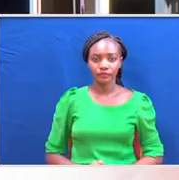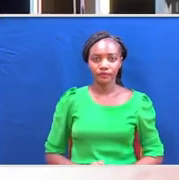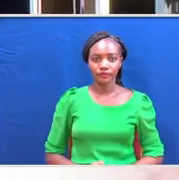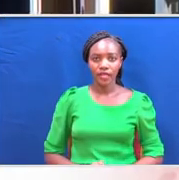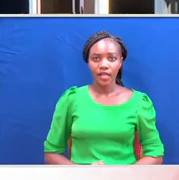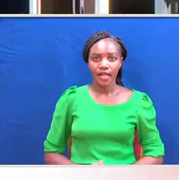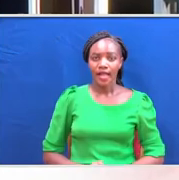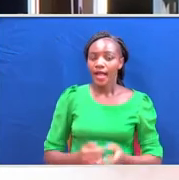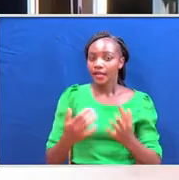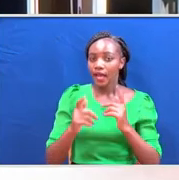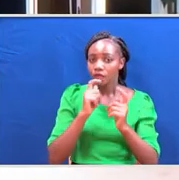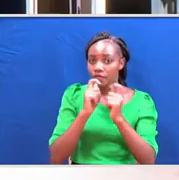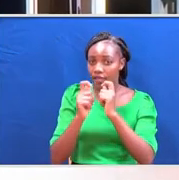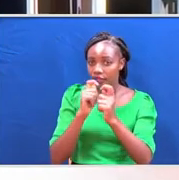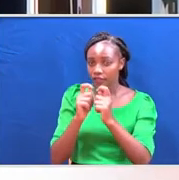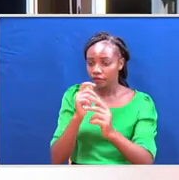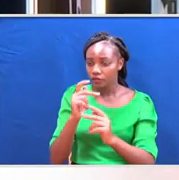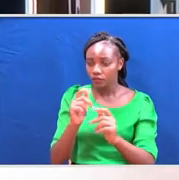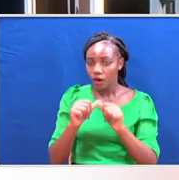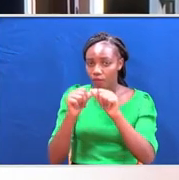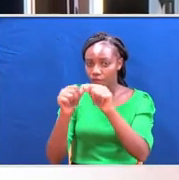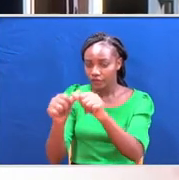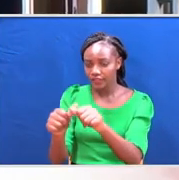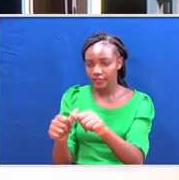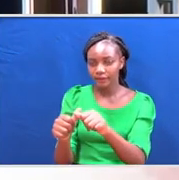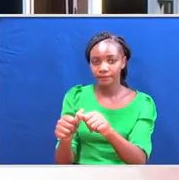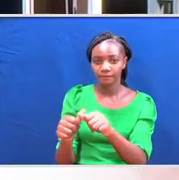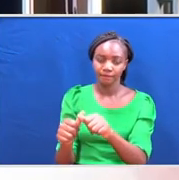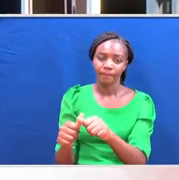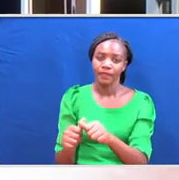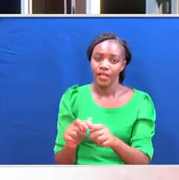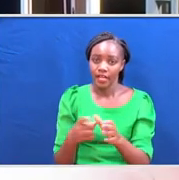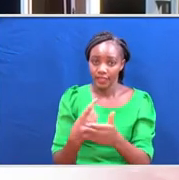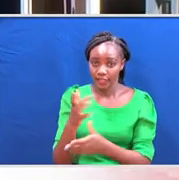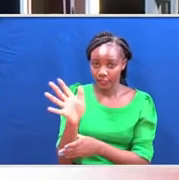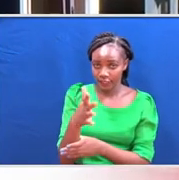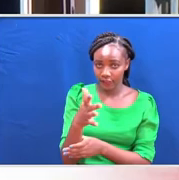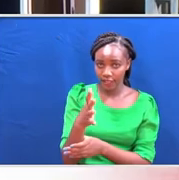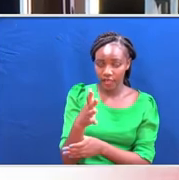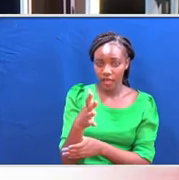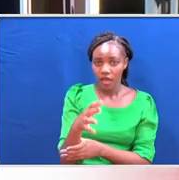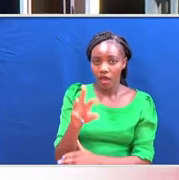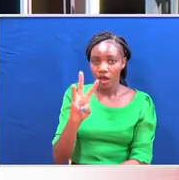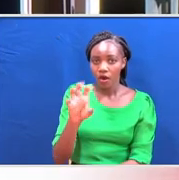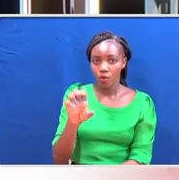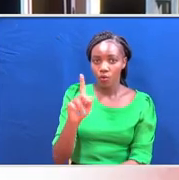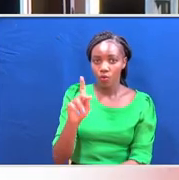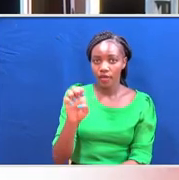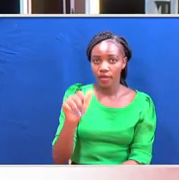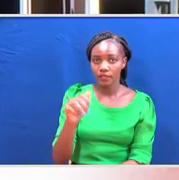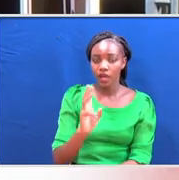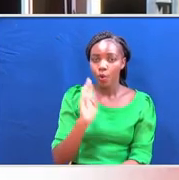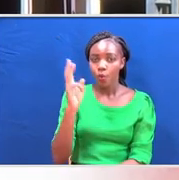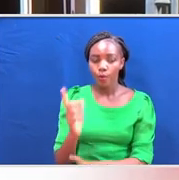The vetting process is on home stretch. Thursday, Professor Wekesa Moni, a law lecturer, will face